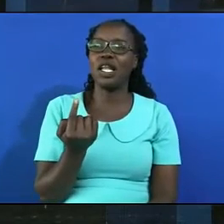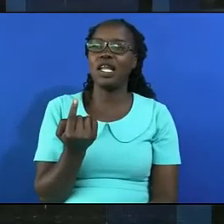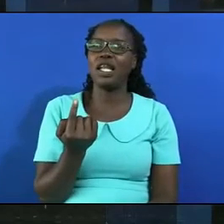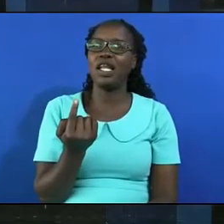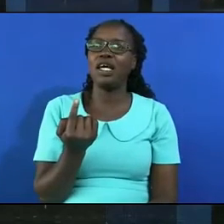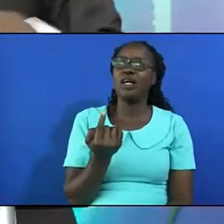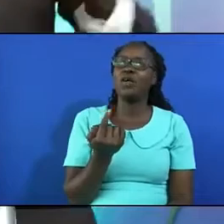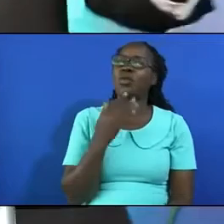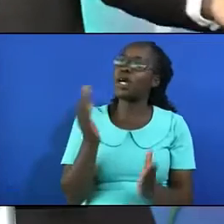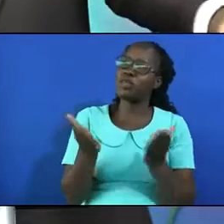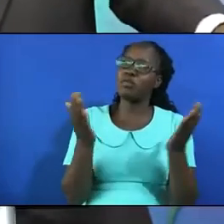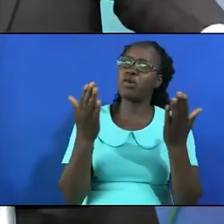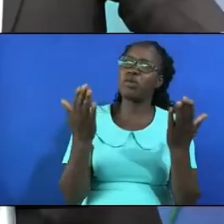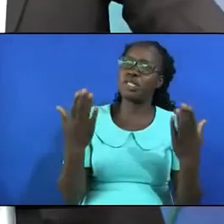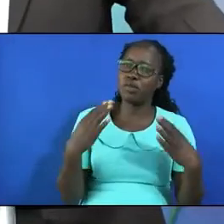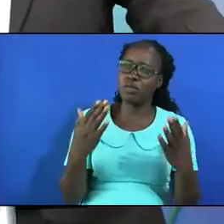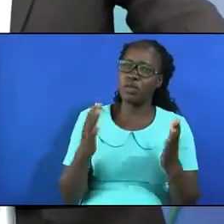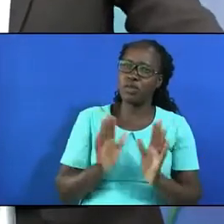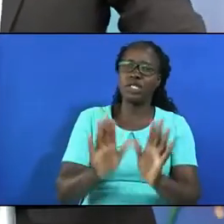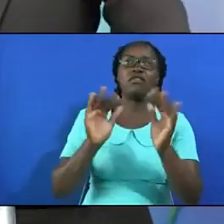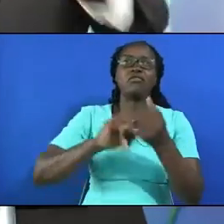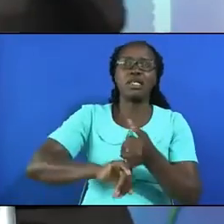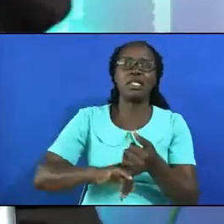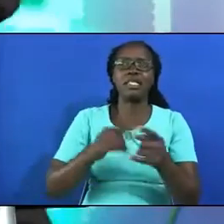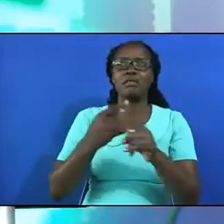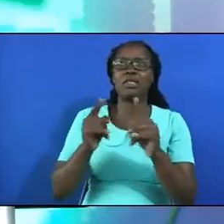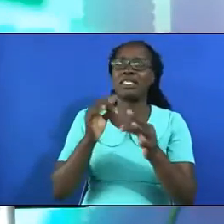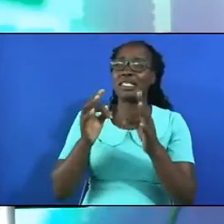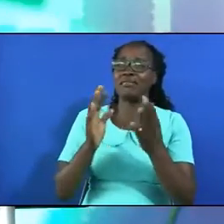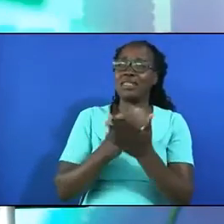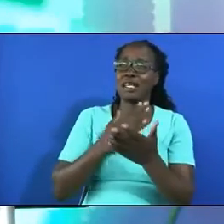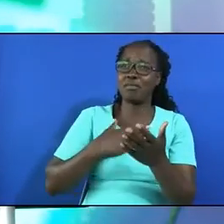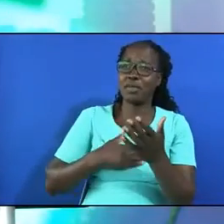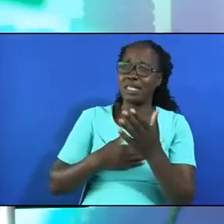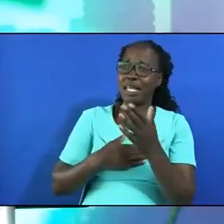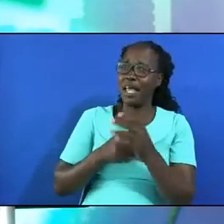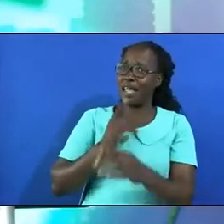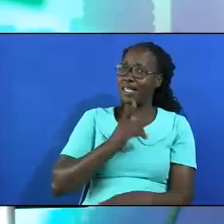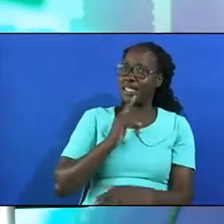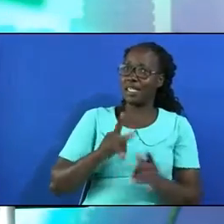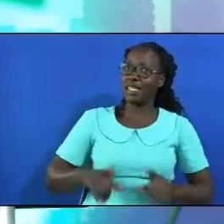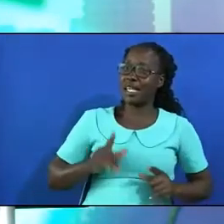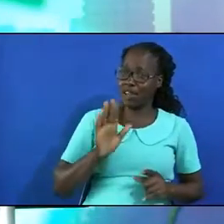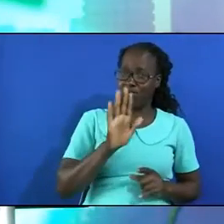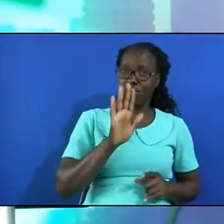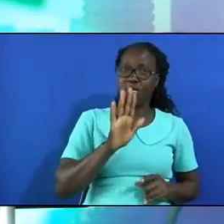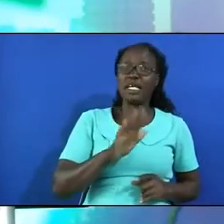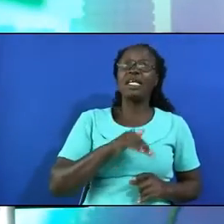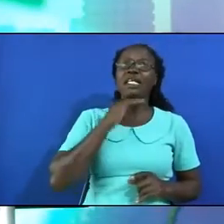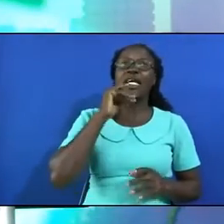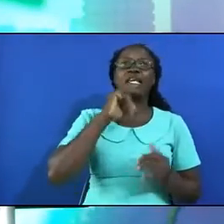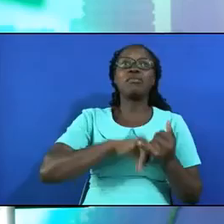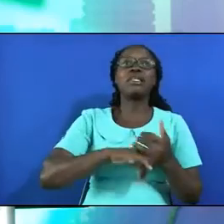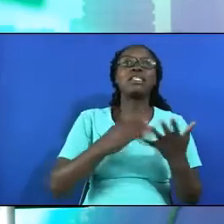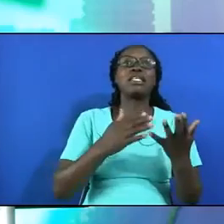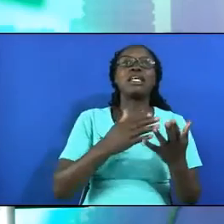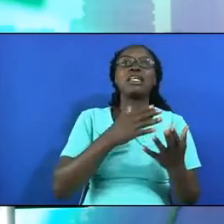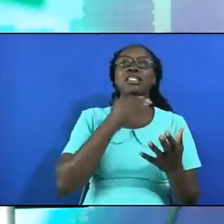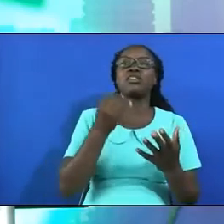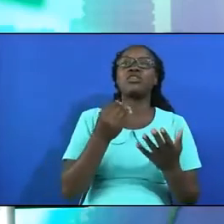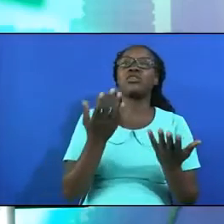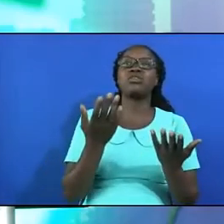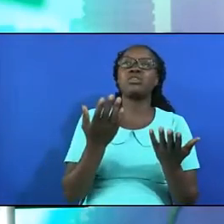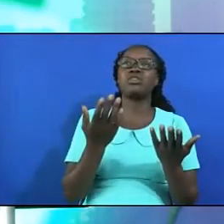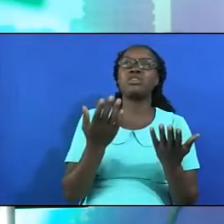Now, we are not promoting people to leave their marriages, but if somebody is threatening your life, dying in that marriage is not